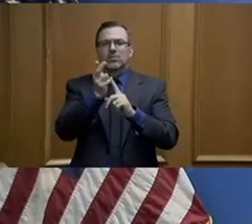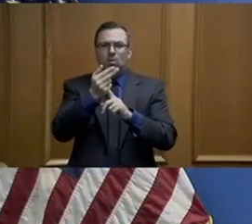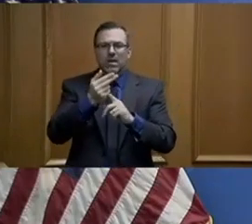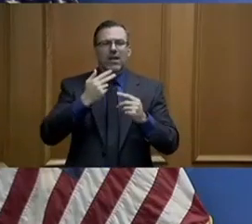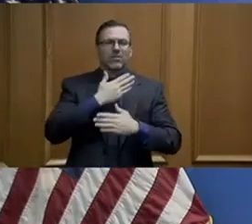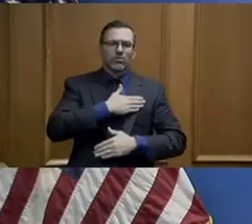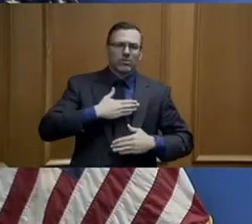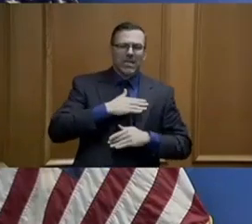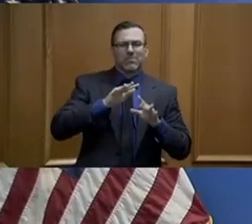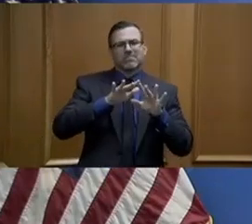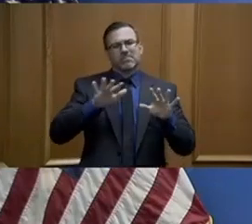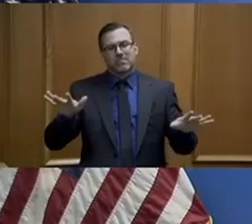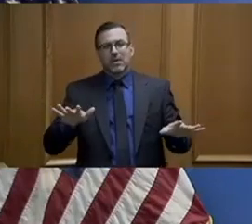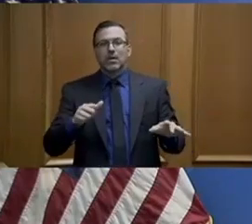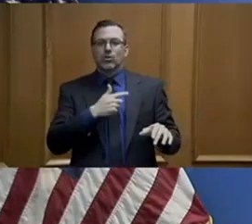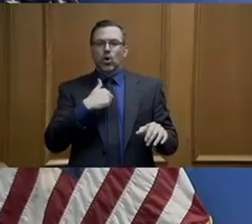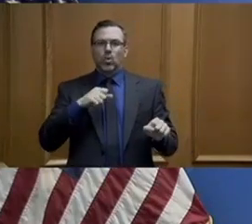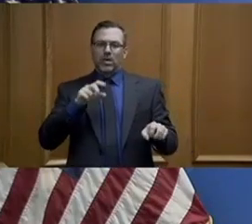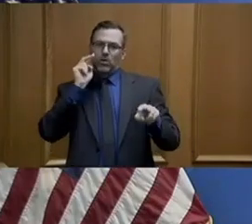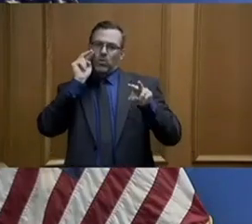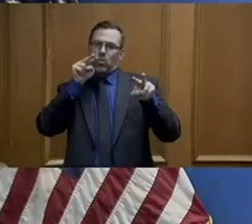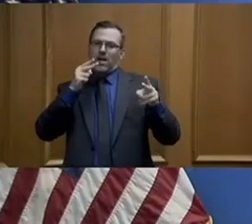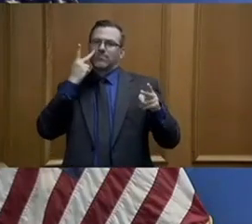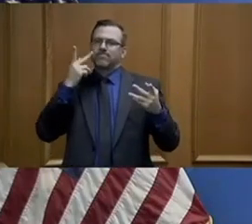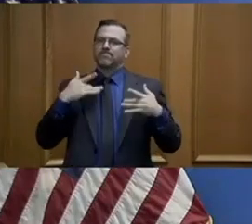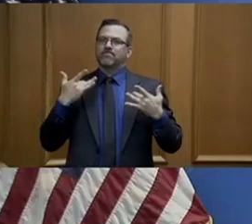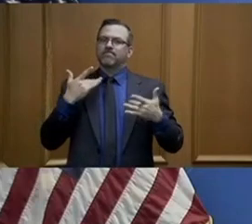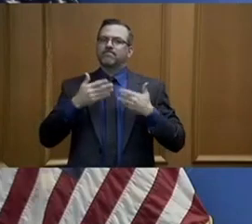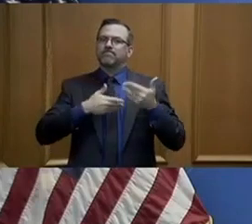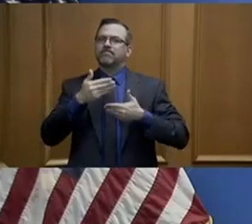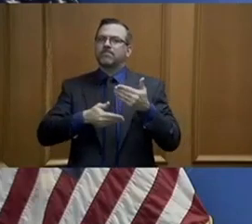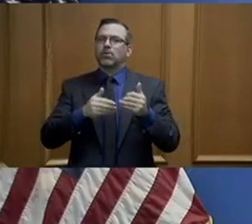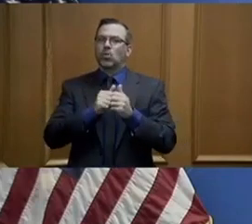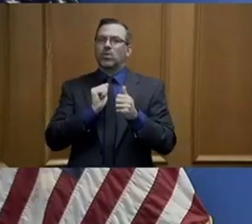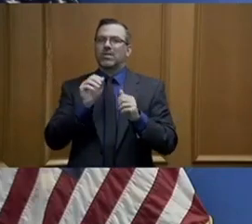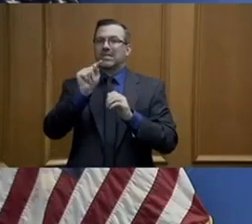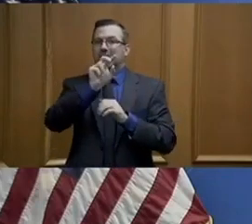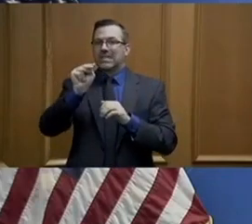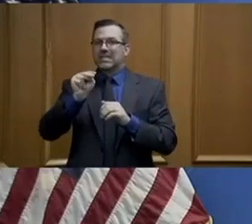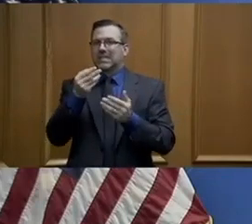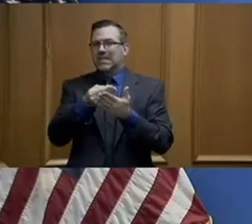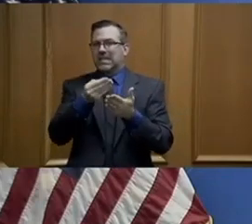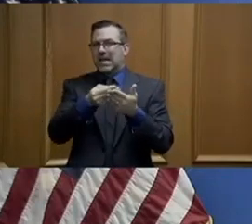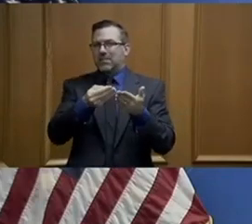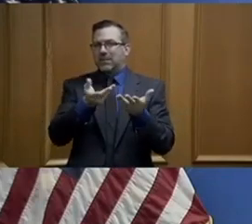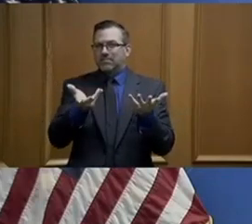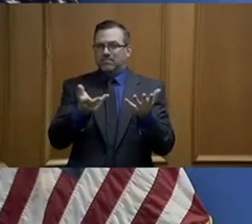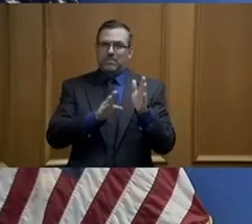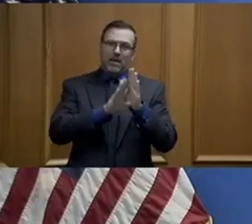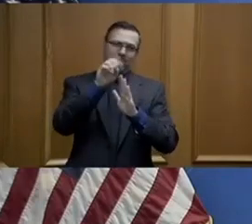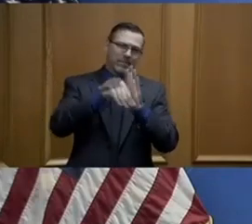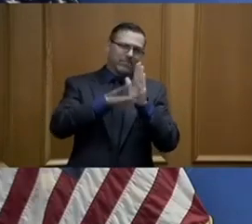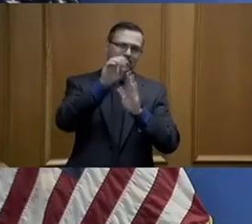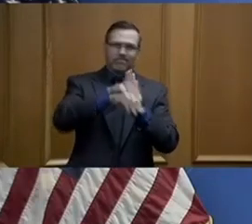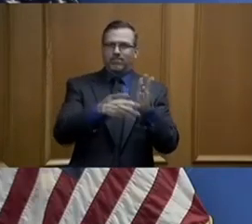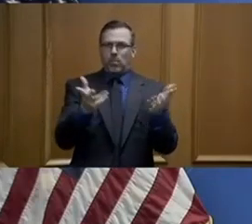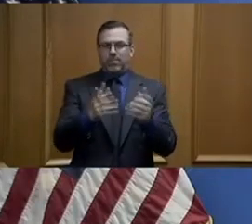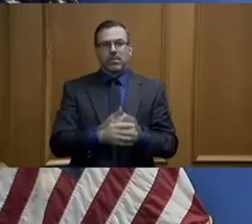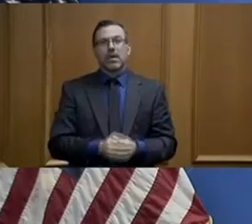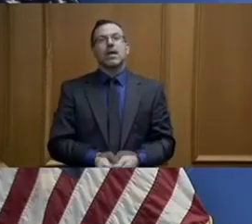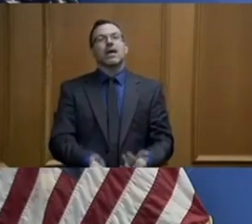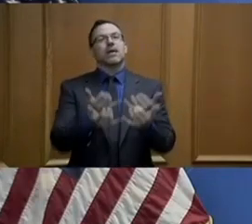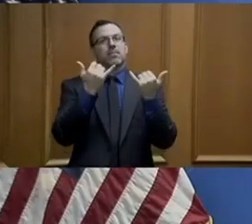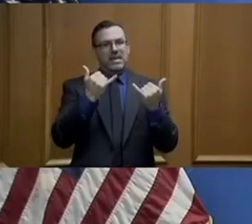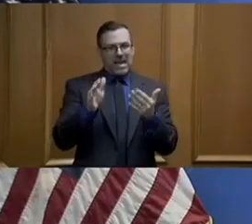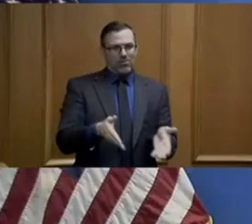the health of our state's economy. While these early efforts have helped us to stay informed, it's time to move to a